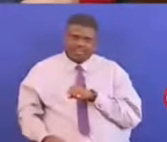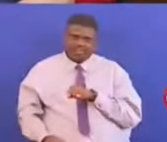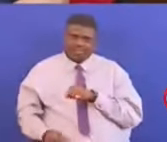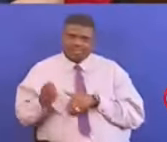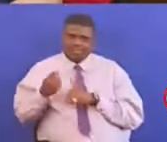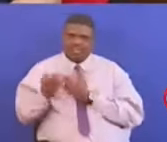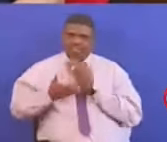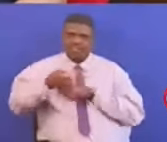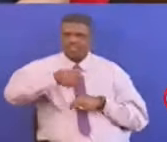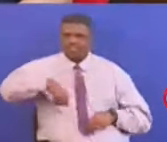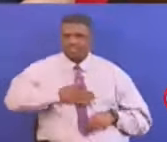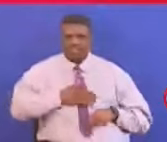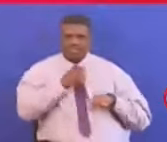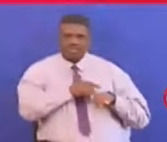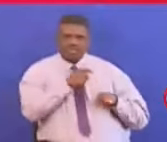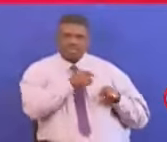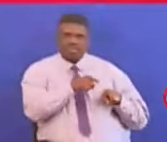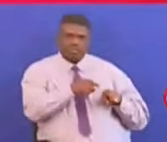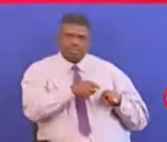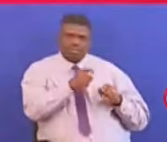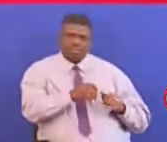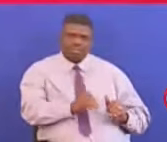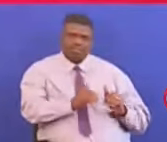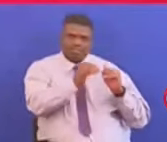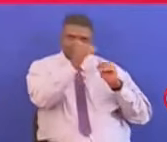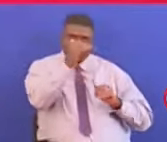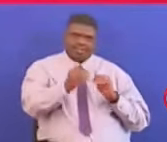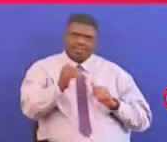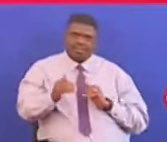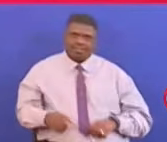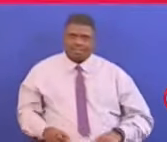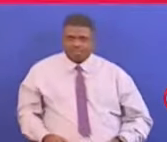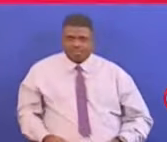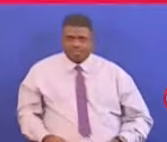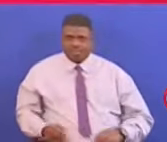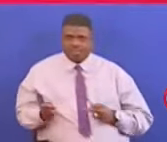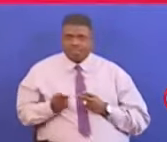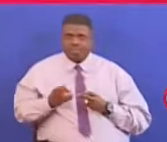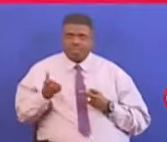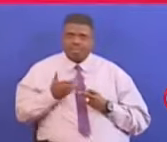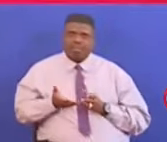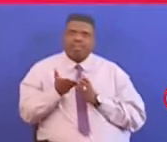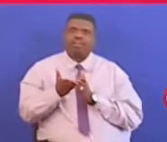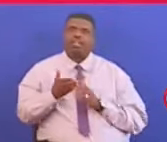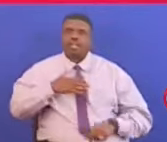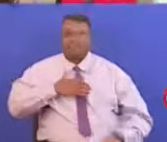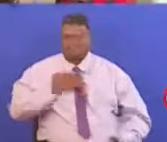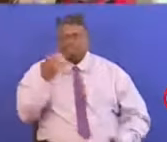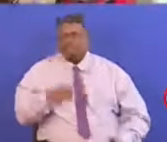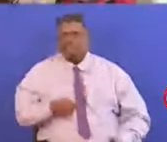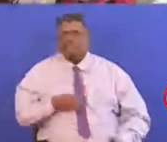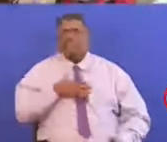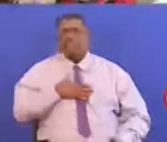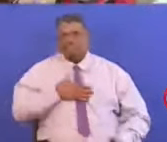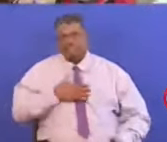in our country, but at the same time at the regional level. Saying that, I would like to request that thank you very much. Thank you very you much.